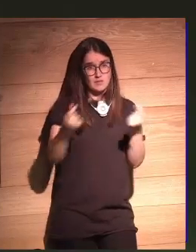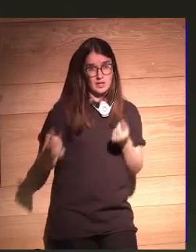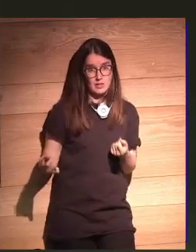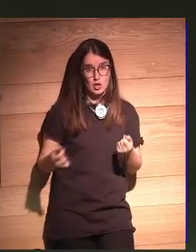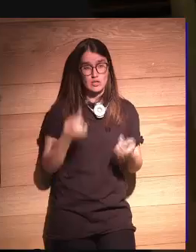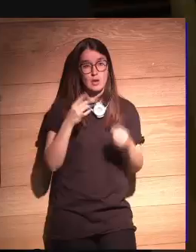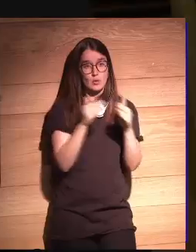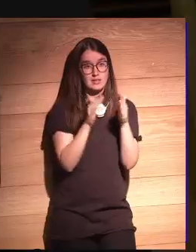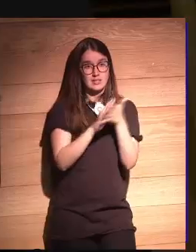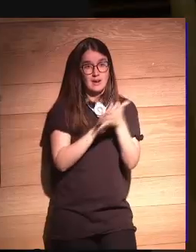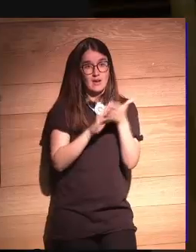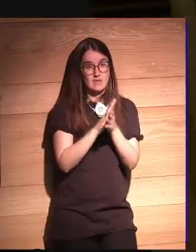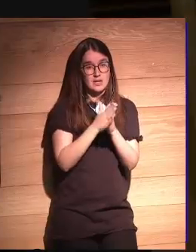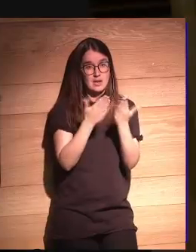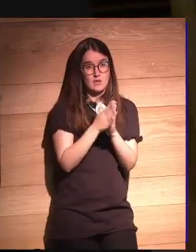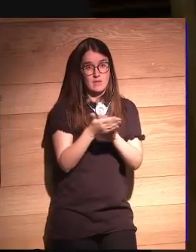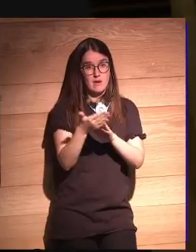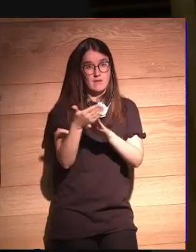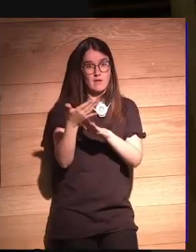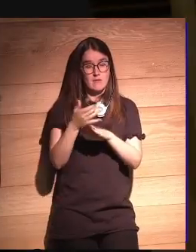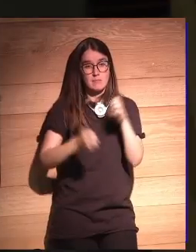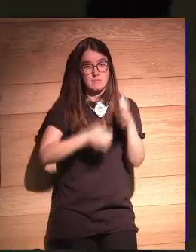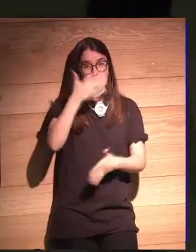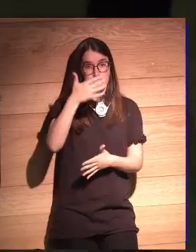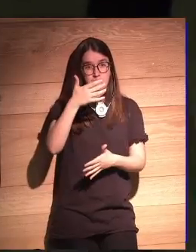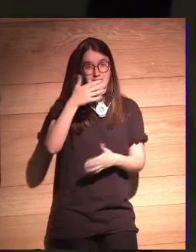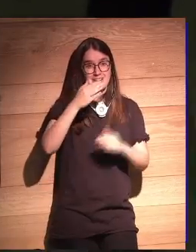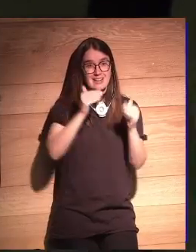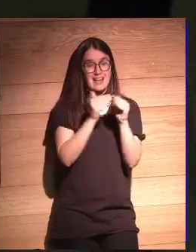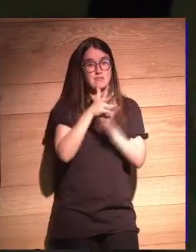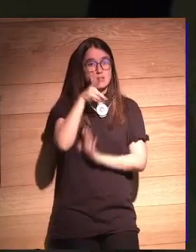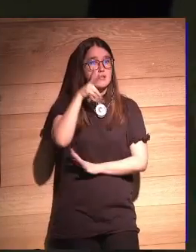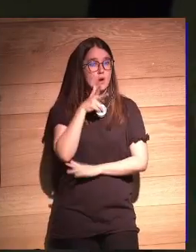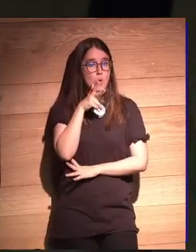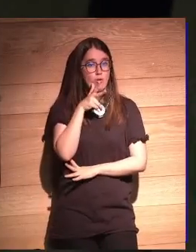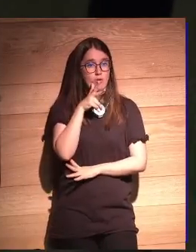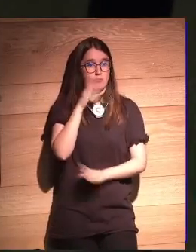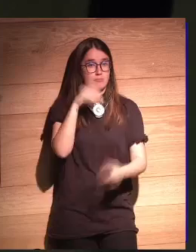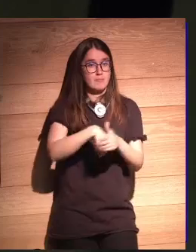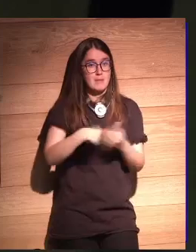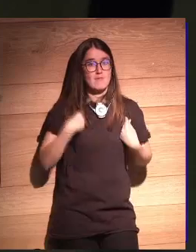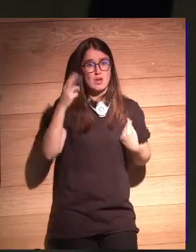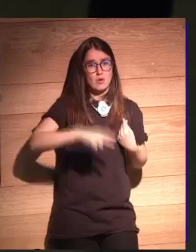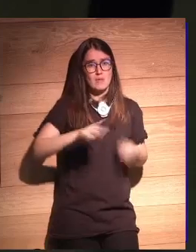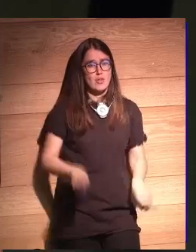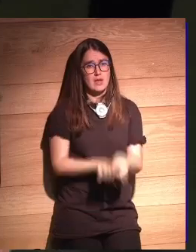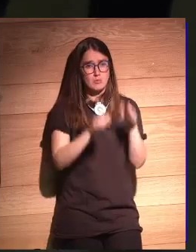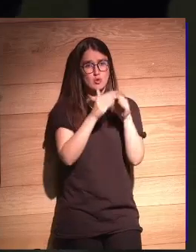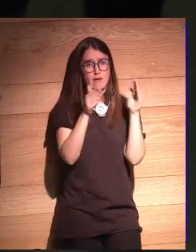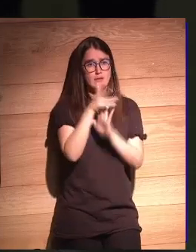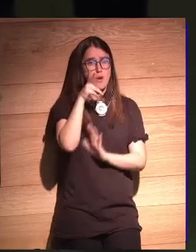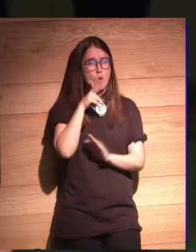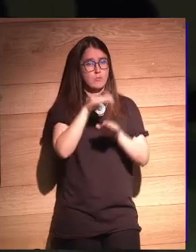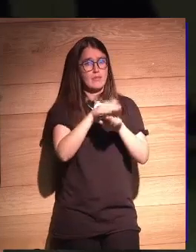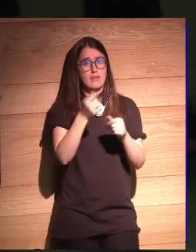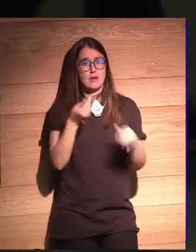will depend on financial interest. In the book, it talks a lot about the new trend to build luxury houses